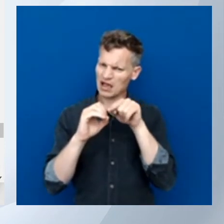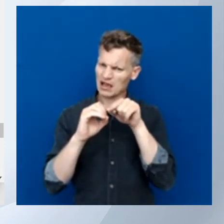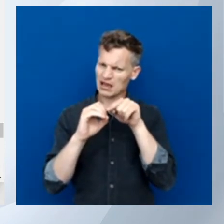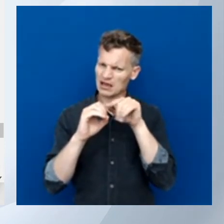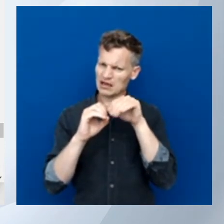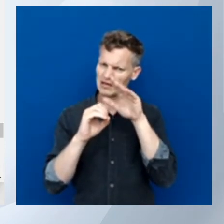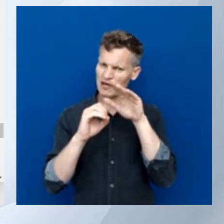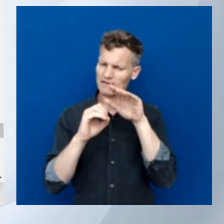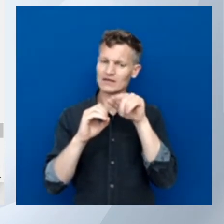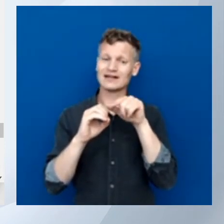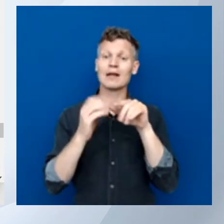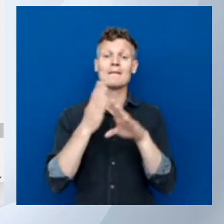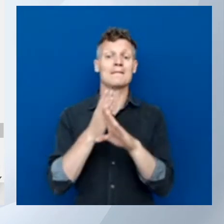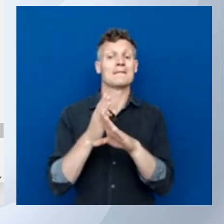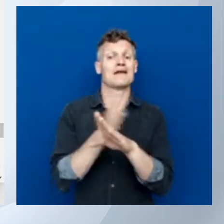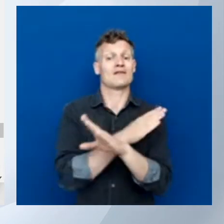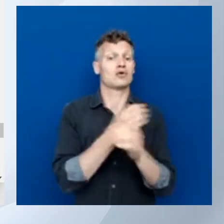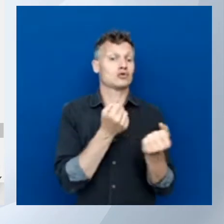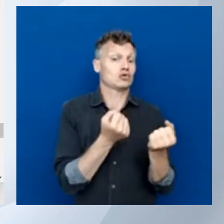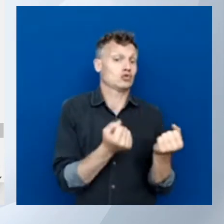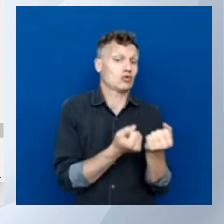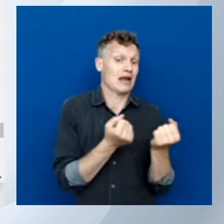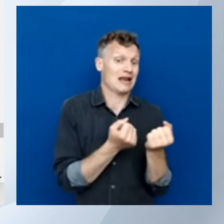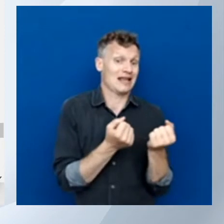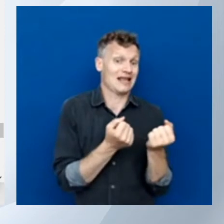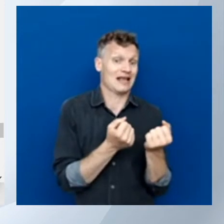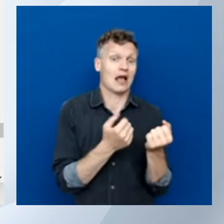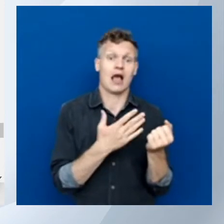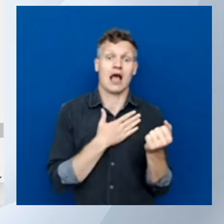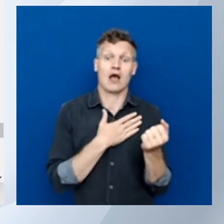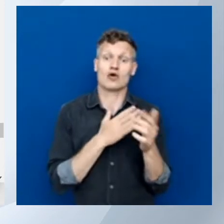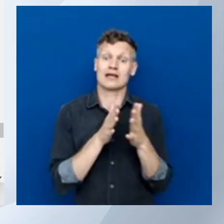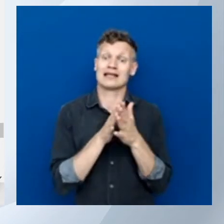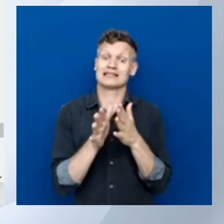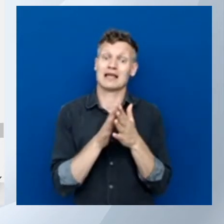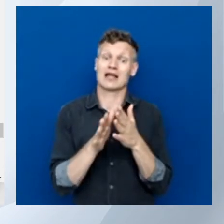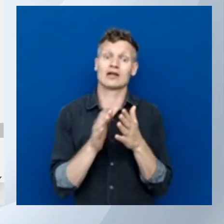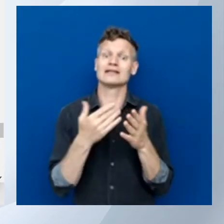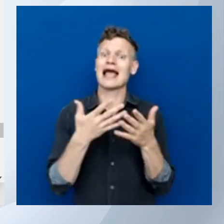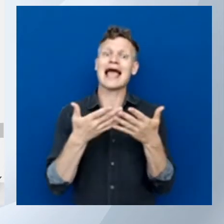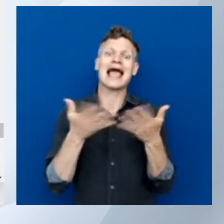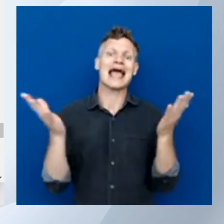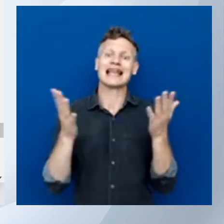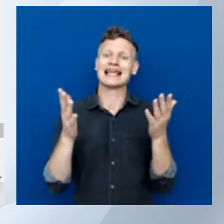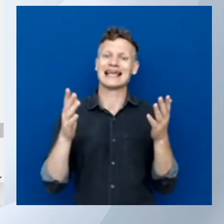before the training, our explainer thrown out all the negative